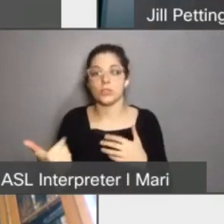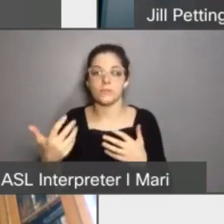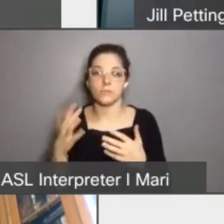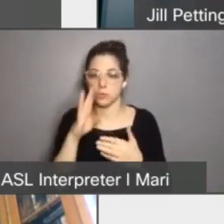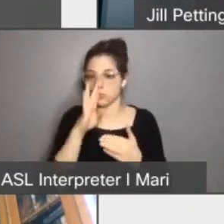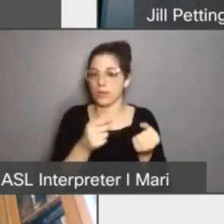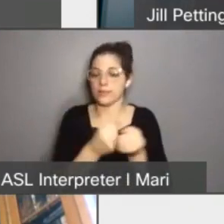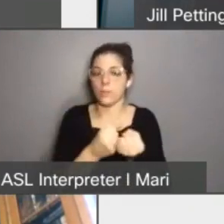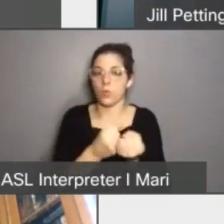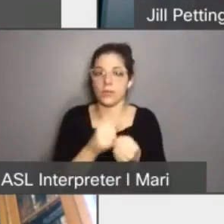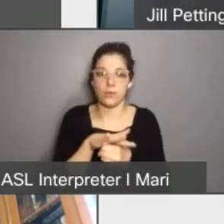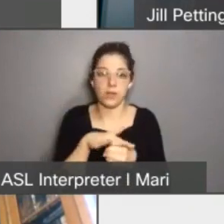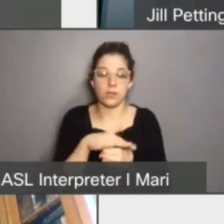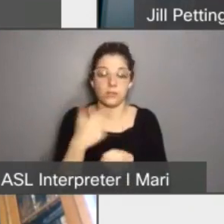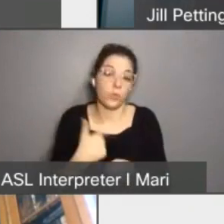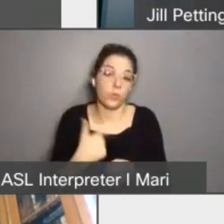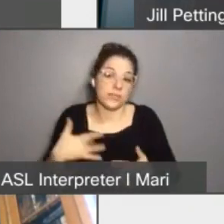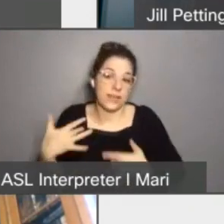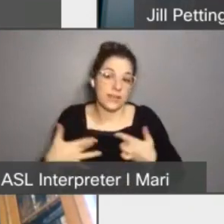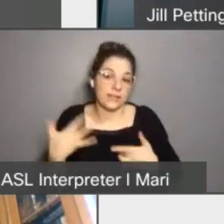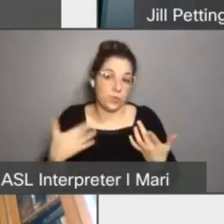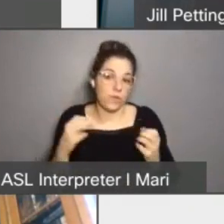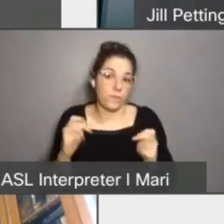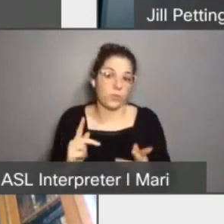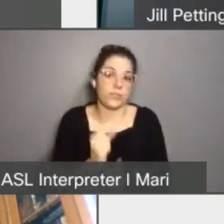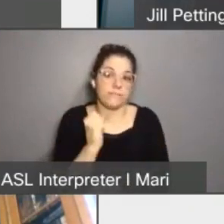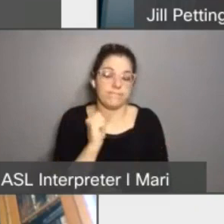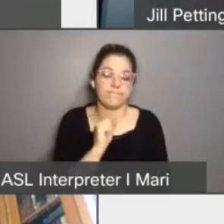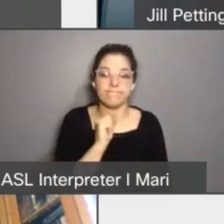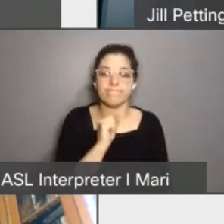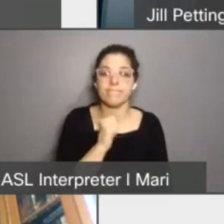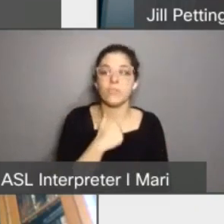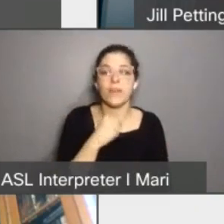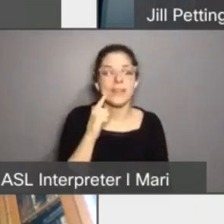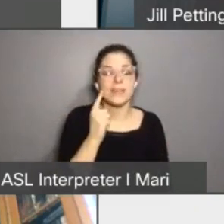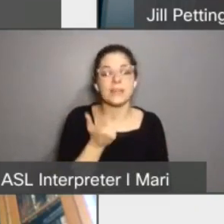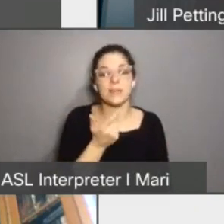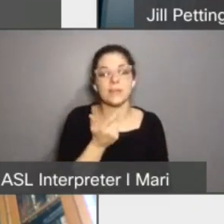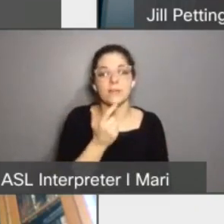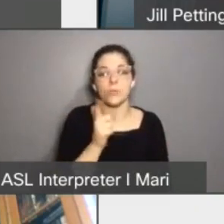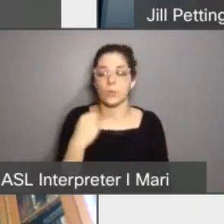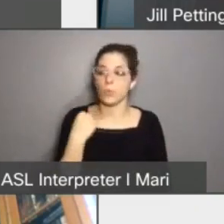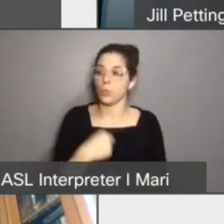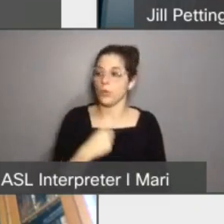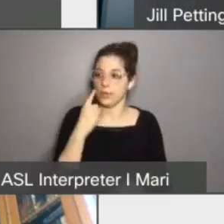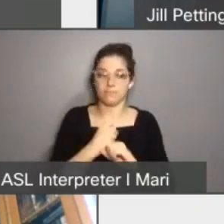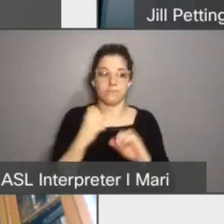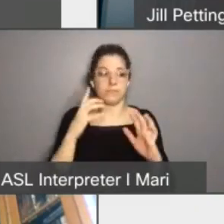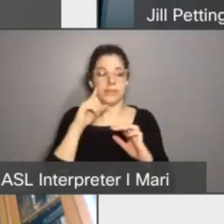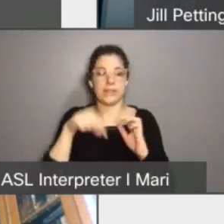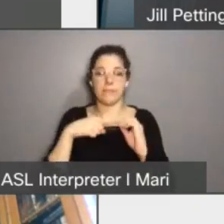support areas. So we're very excited to have the opportunity. And so I think that, when we think about our